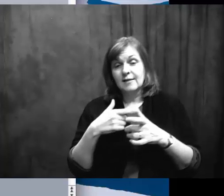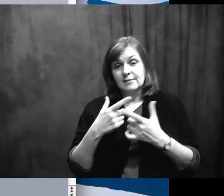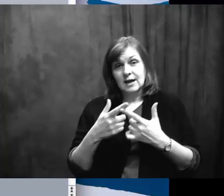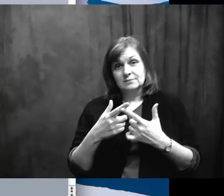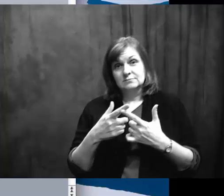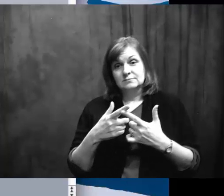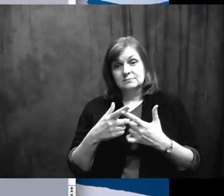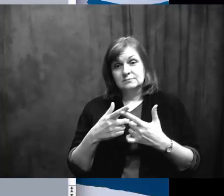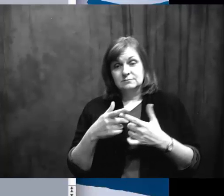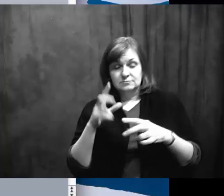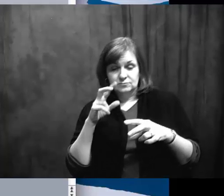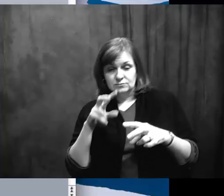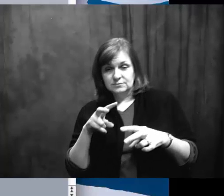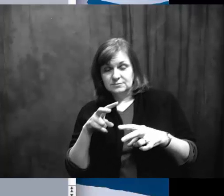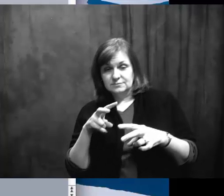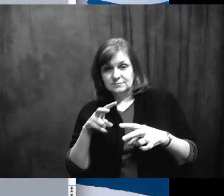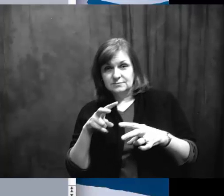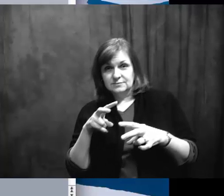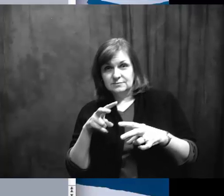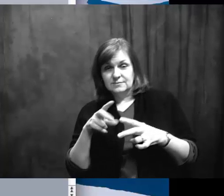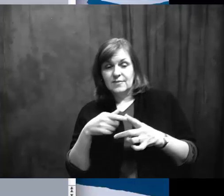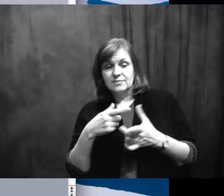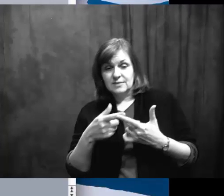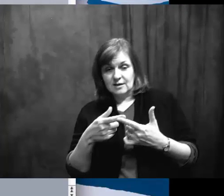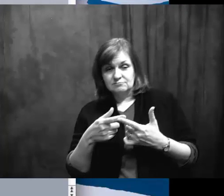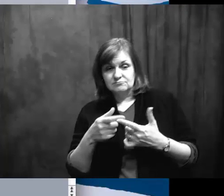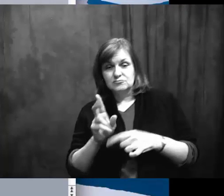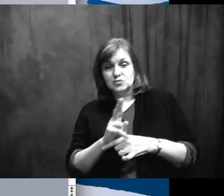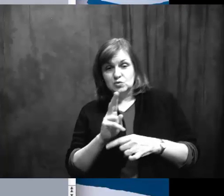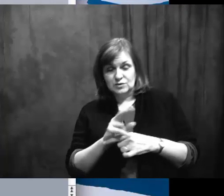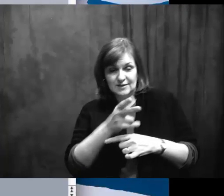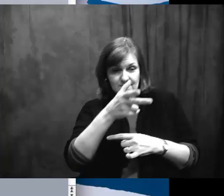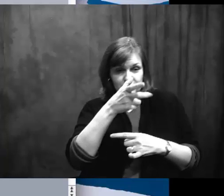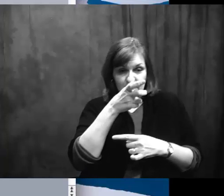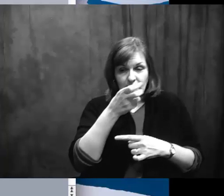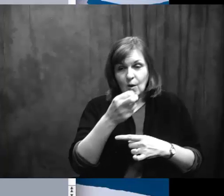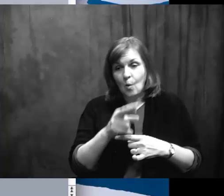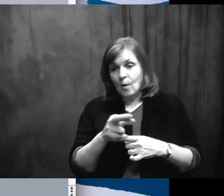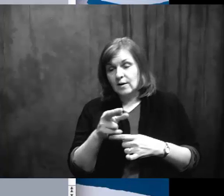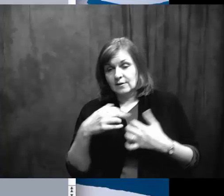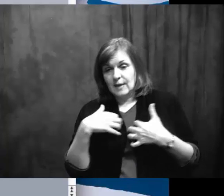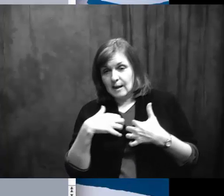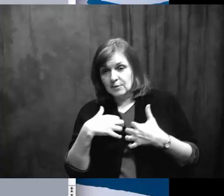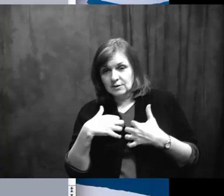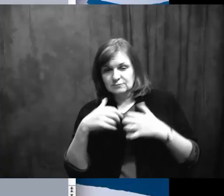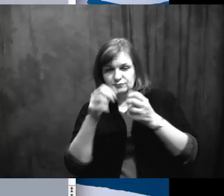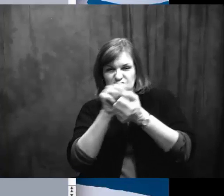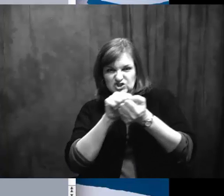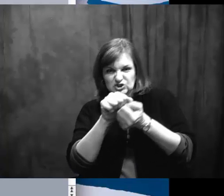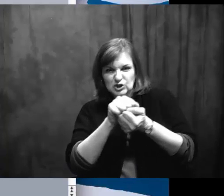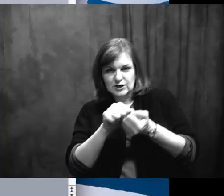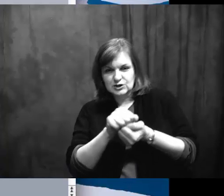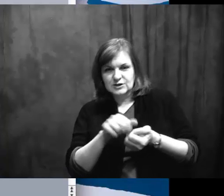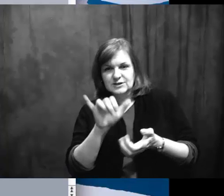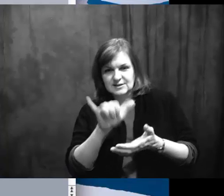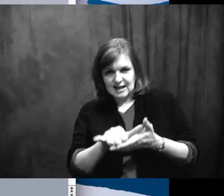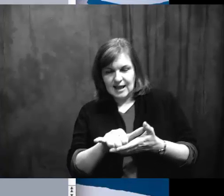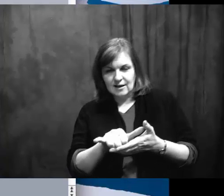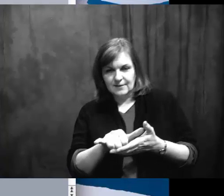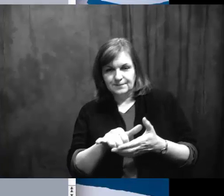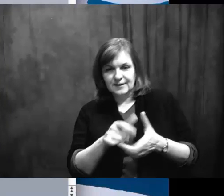mammals and look at the conversion then of that, or the digestion of that